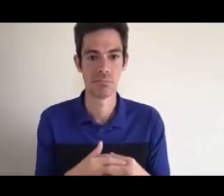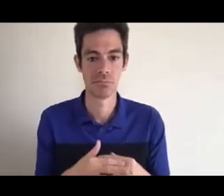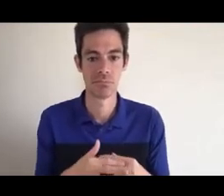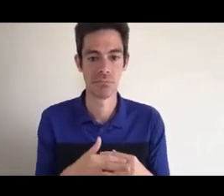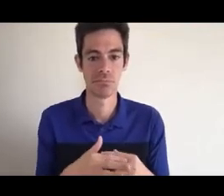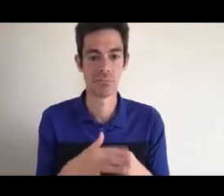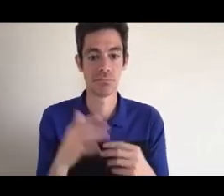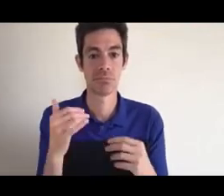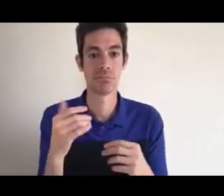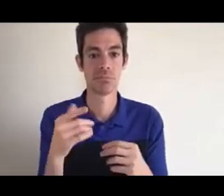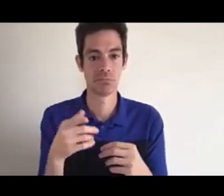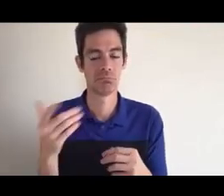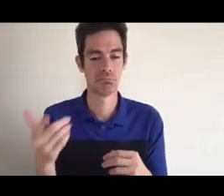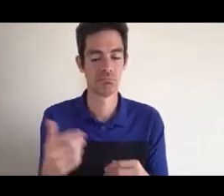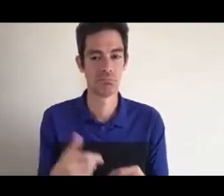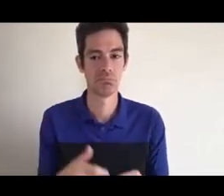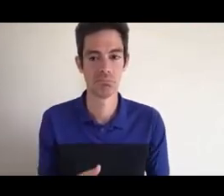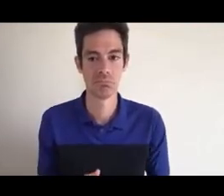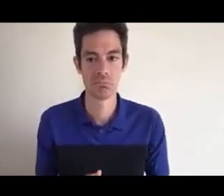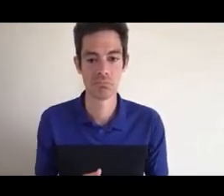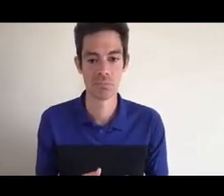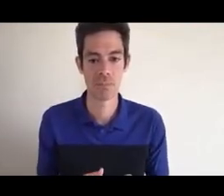just a second, we'll switch.